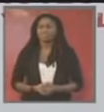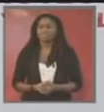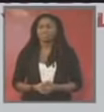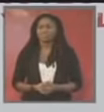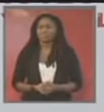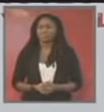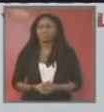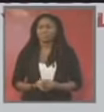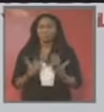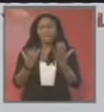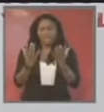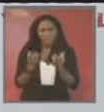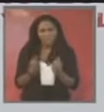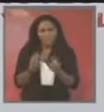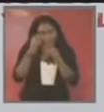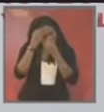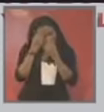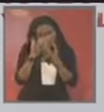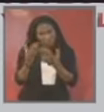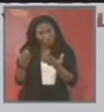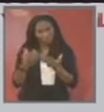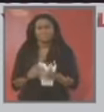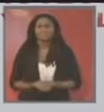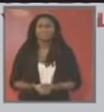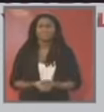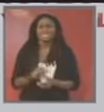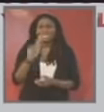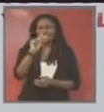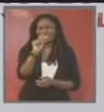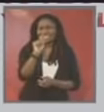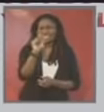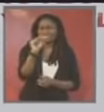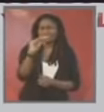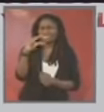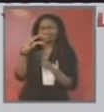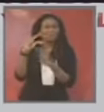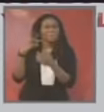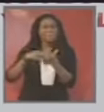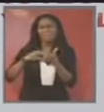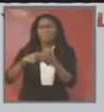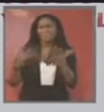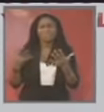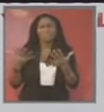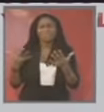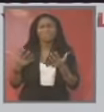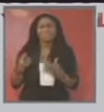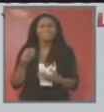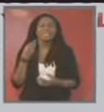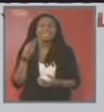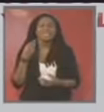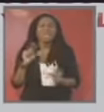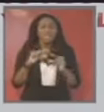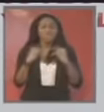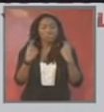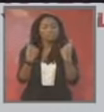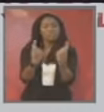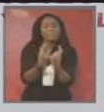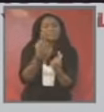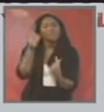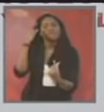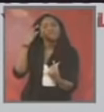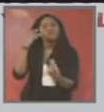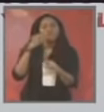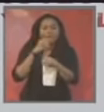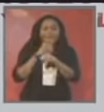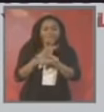on the national tag, so as Ms. Alcantara indicated, it's a national technical advisory group that advises basically the